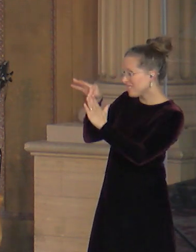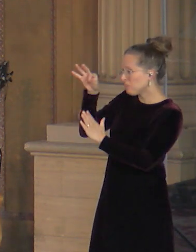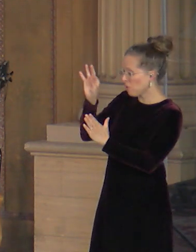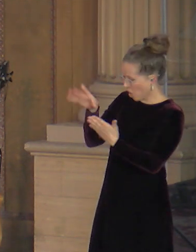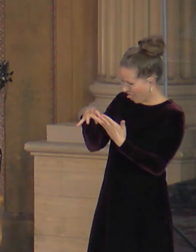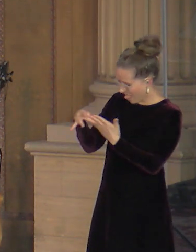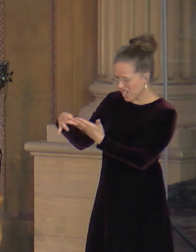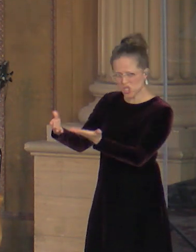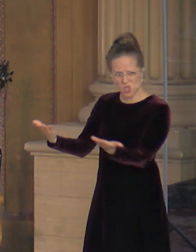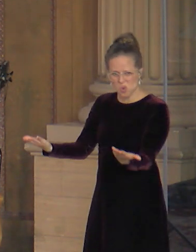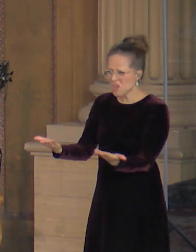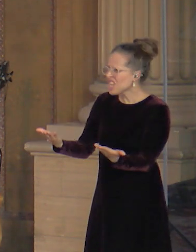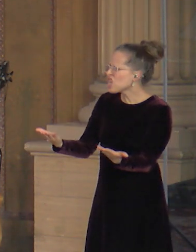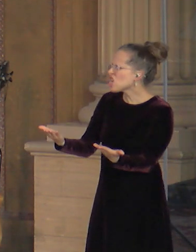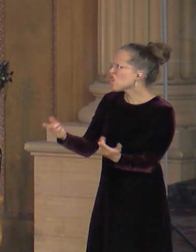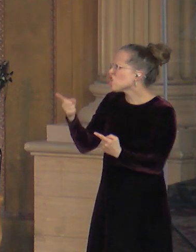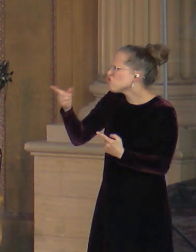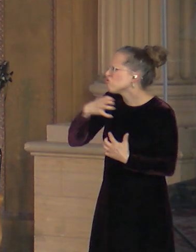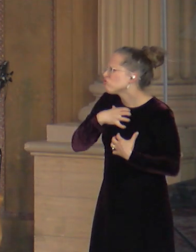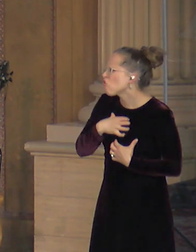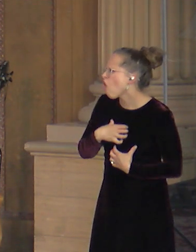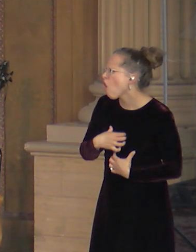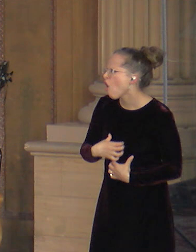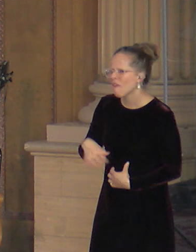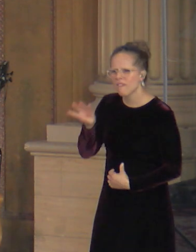wilderness to starve you for 40 days